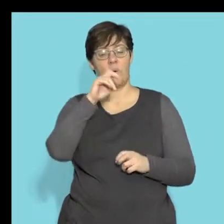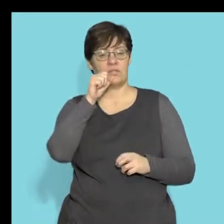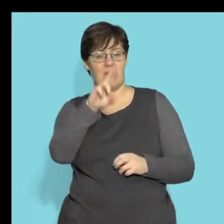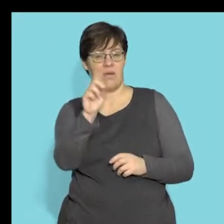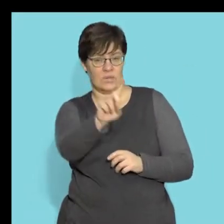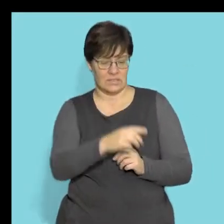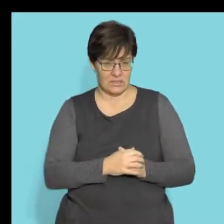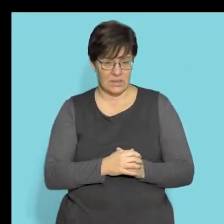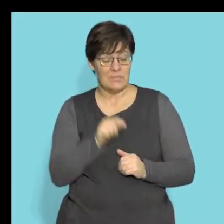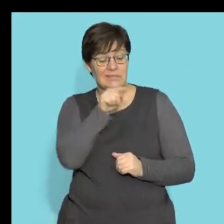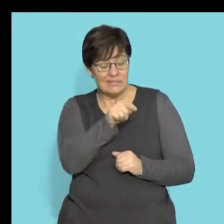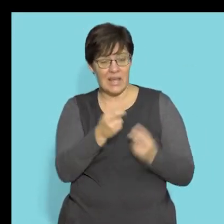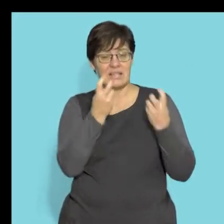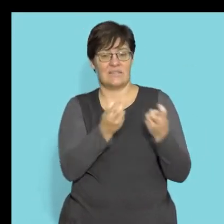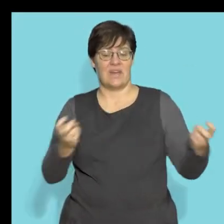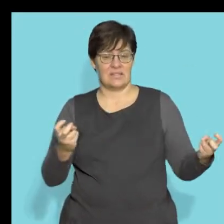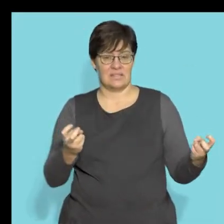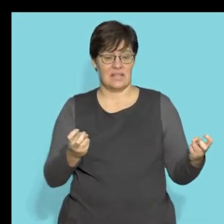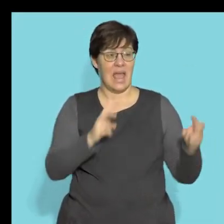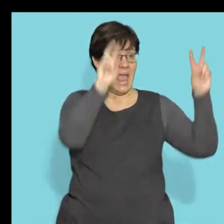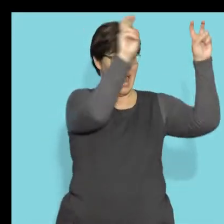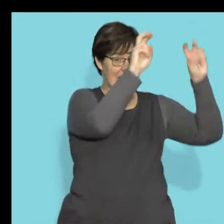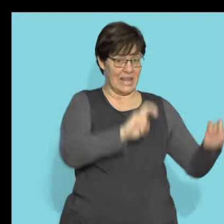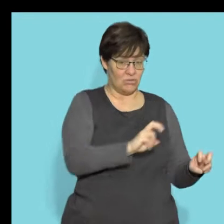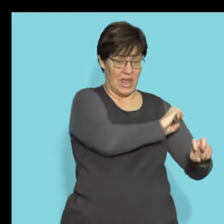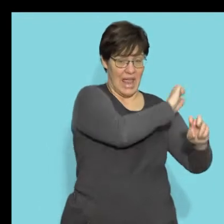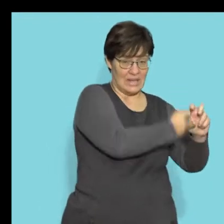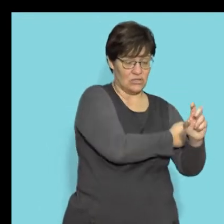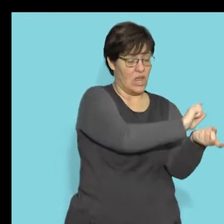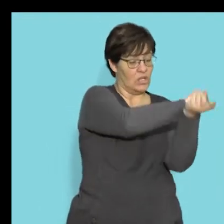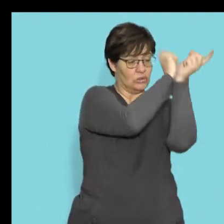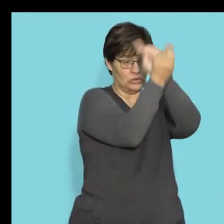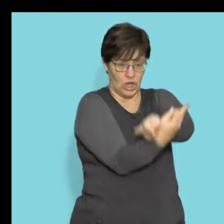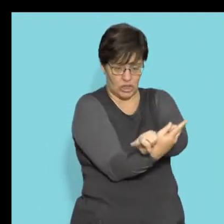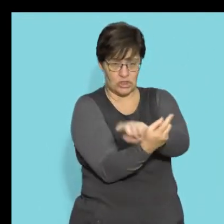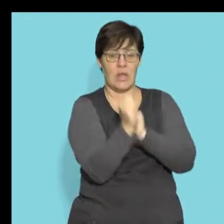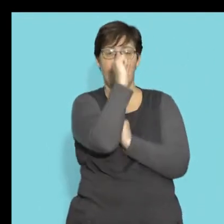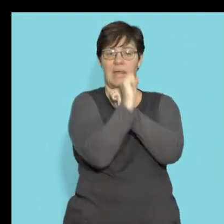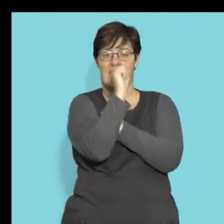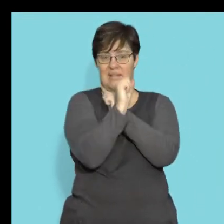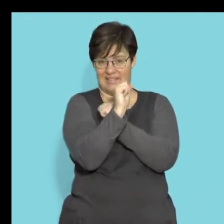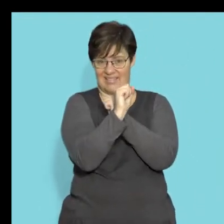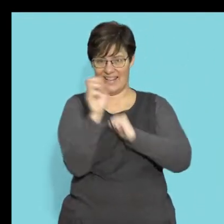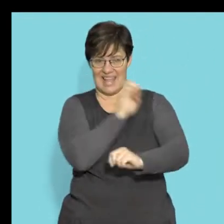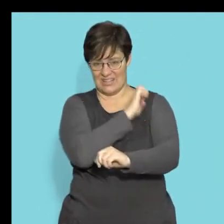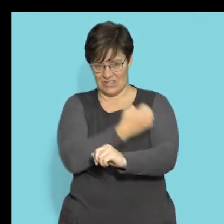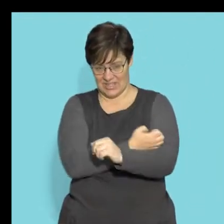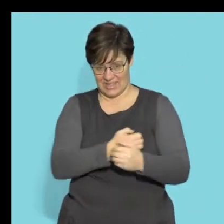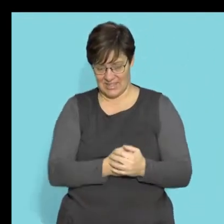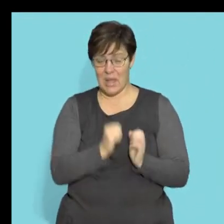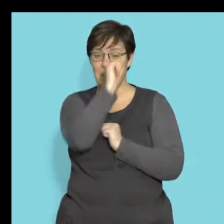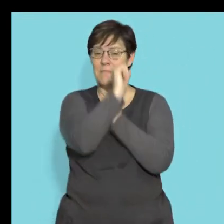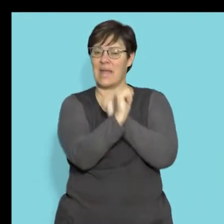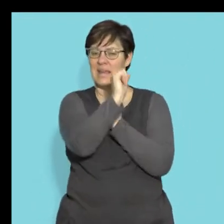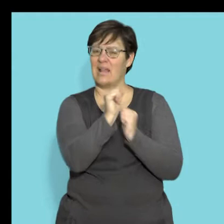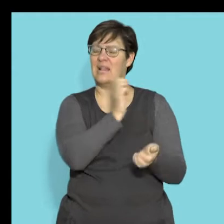an electric motor? Well, it's a device that converts electrical energy into mechanical energy. When